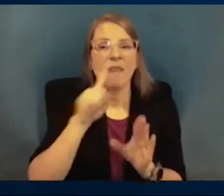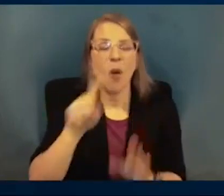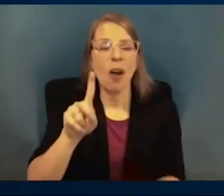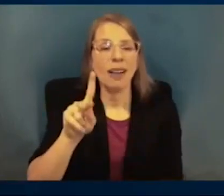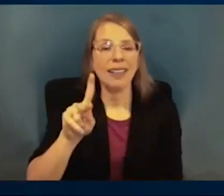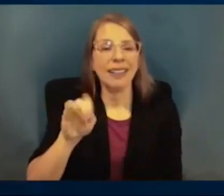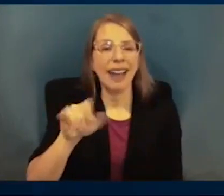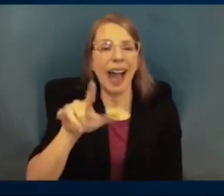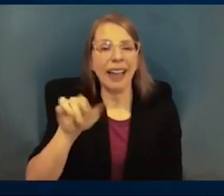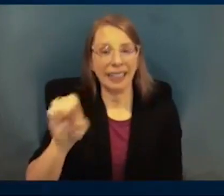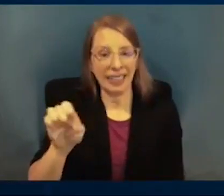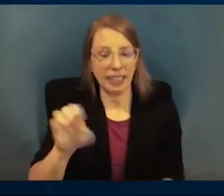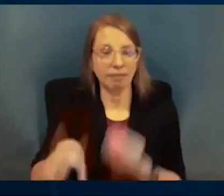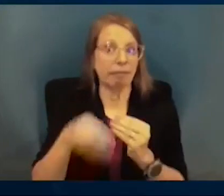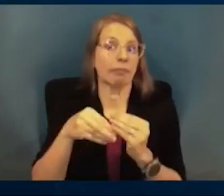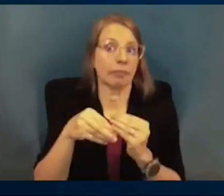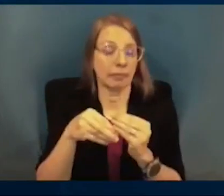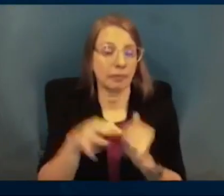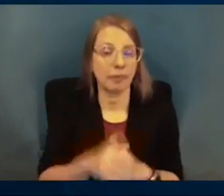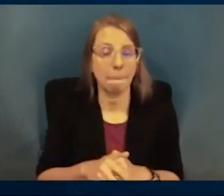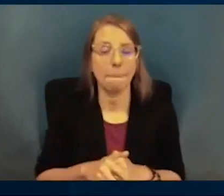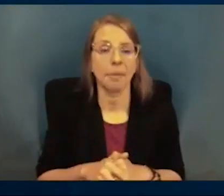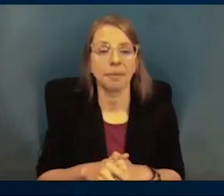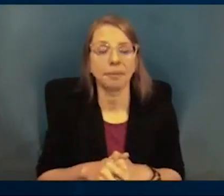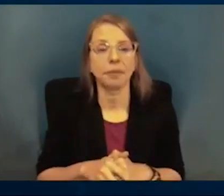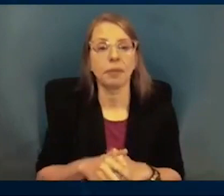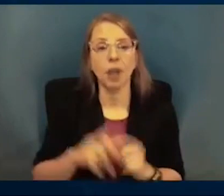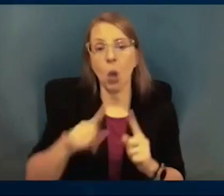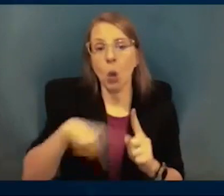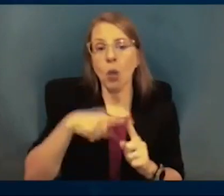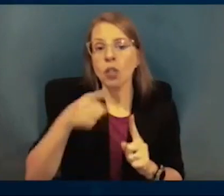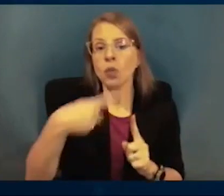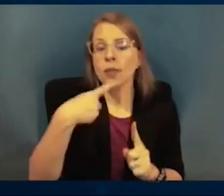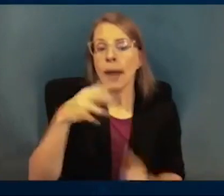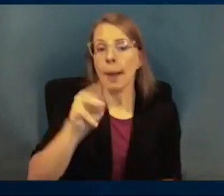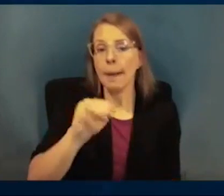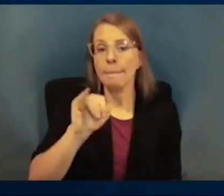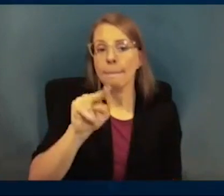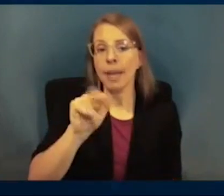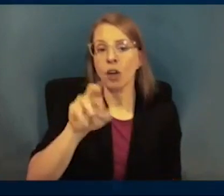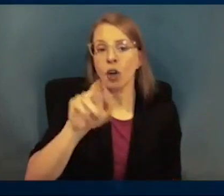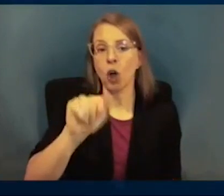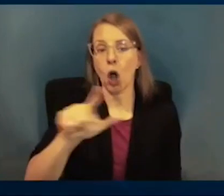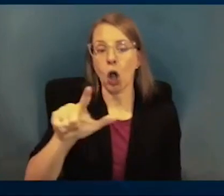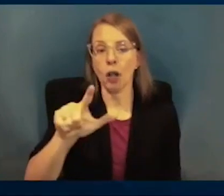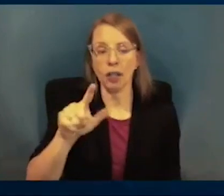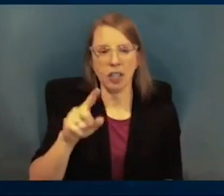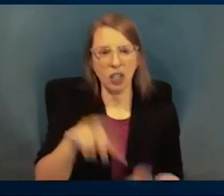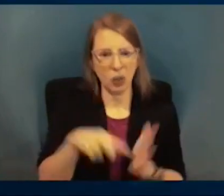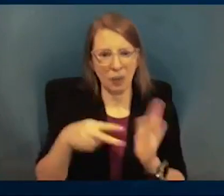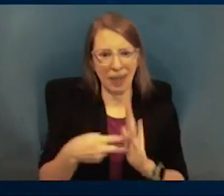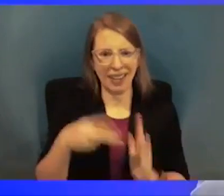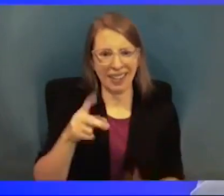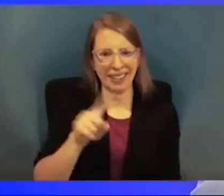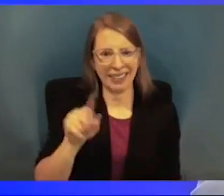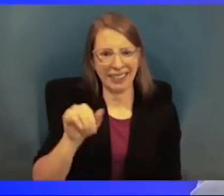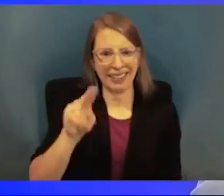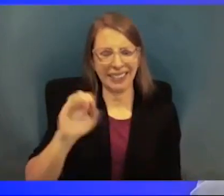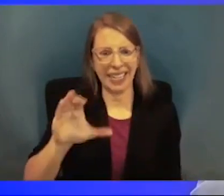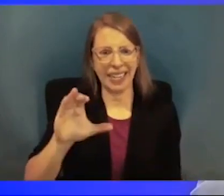to tag on to Kylie, is, when you say mineral, do you mean zinc oxide, and why tinted?